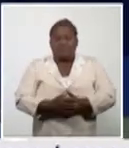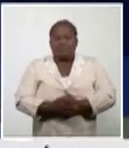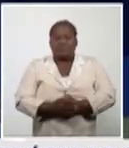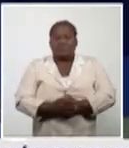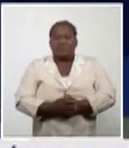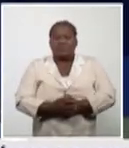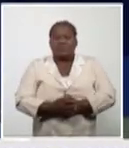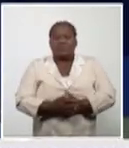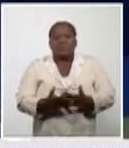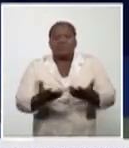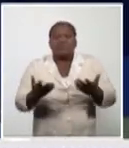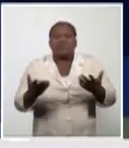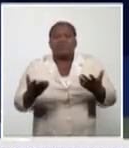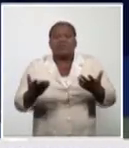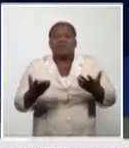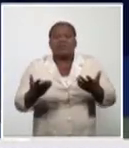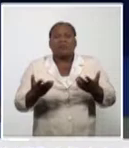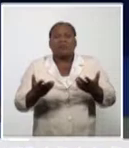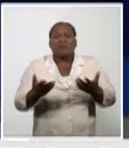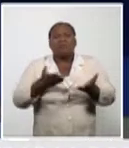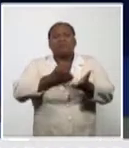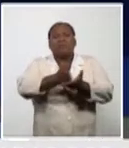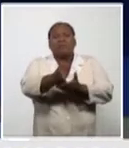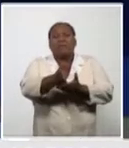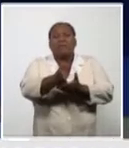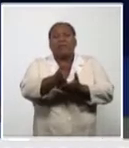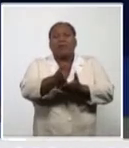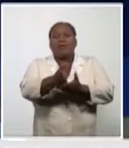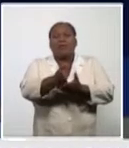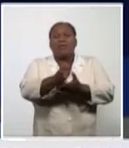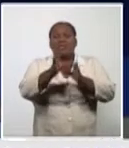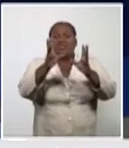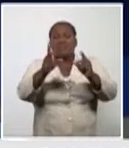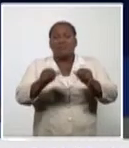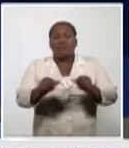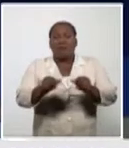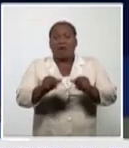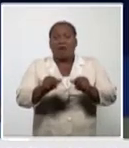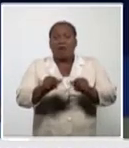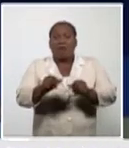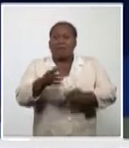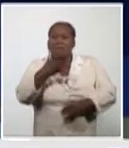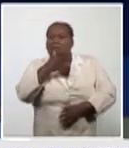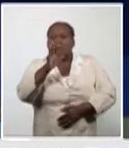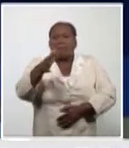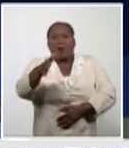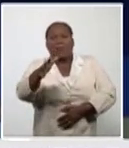by saying that the number of visitors in our country remains practically the same: